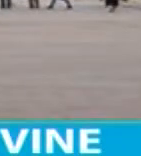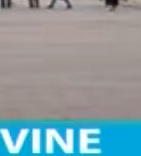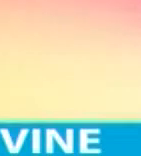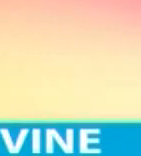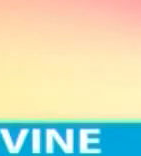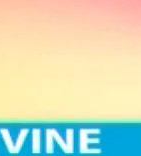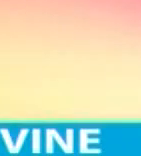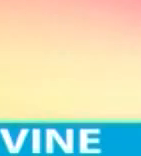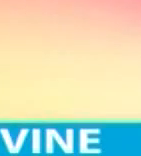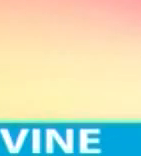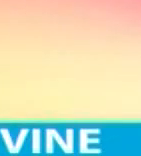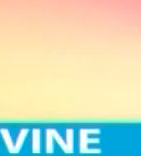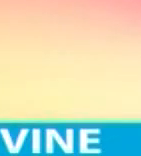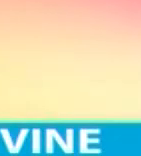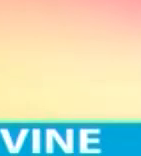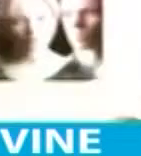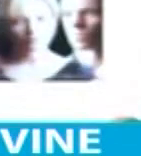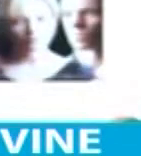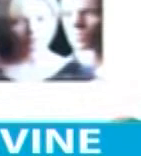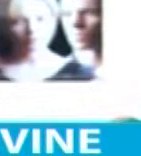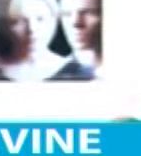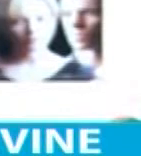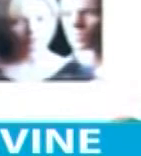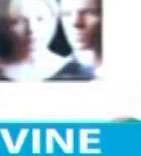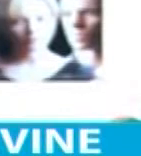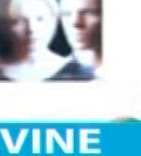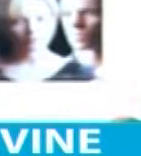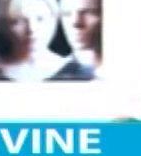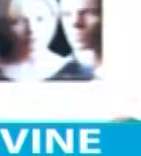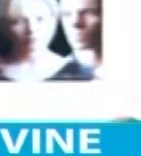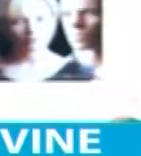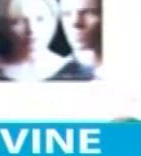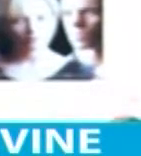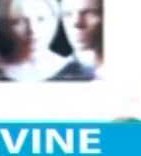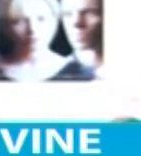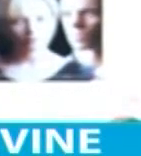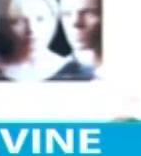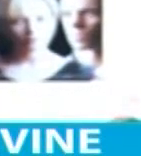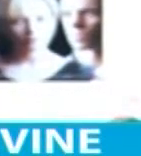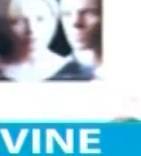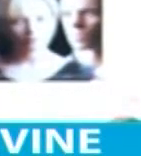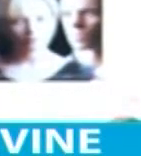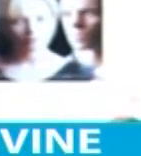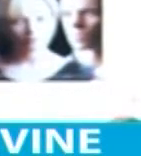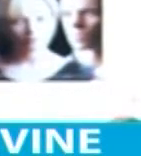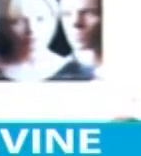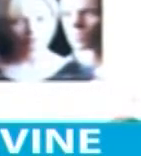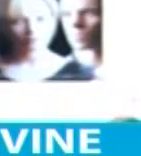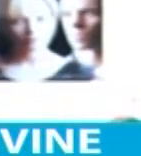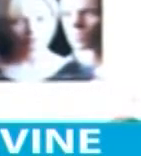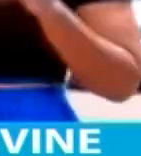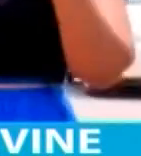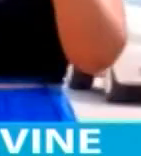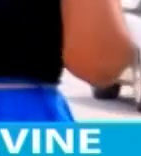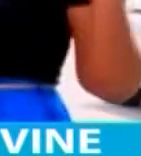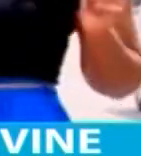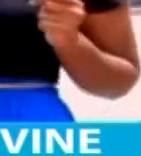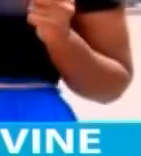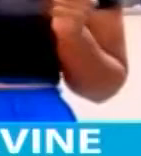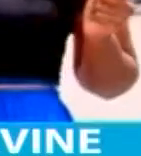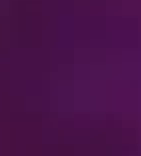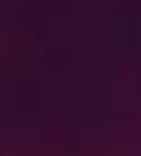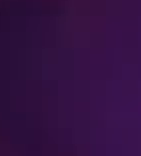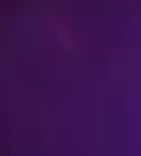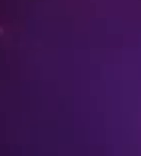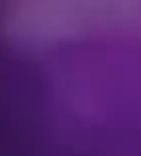World Record. Mm-hmm. And the same model had 2 records, which is the longest limb in the world. See you at